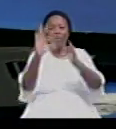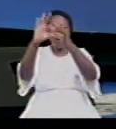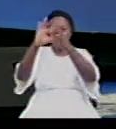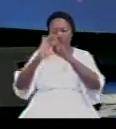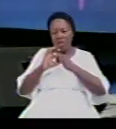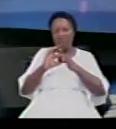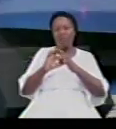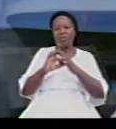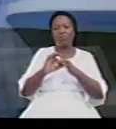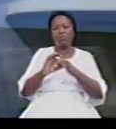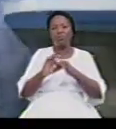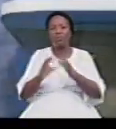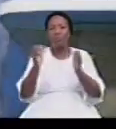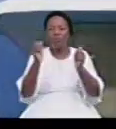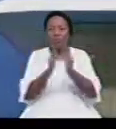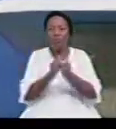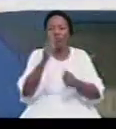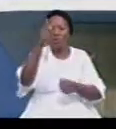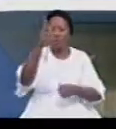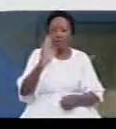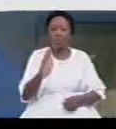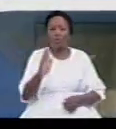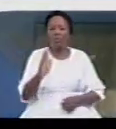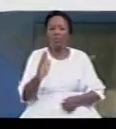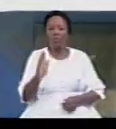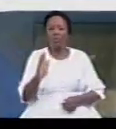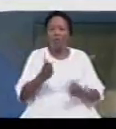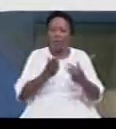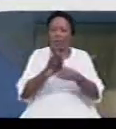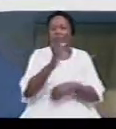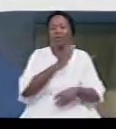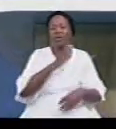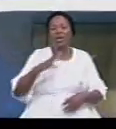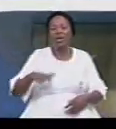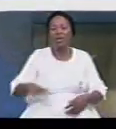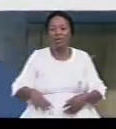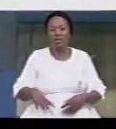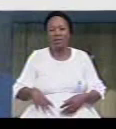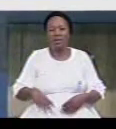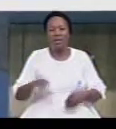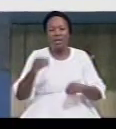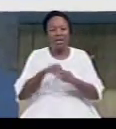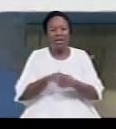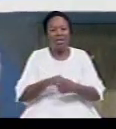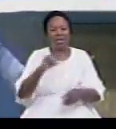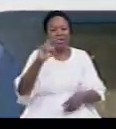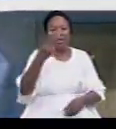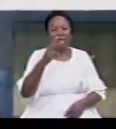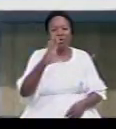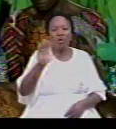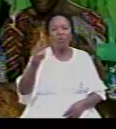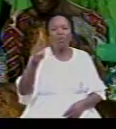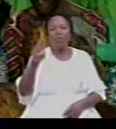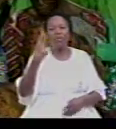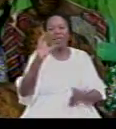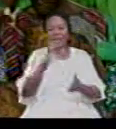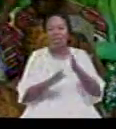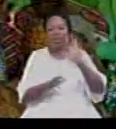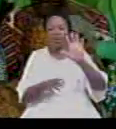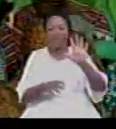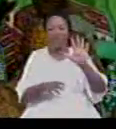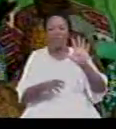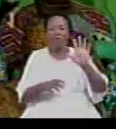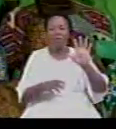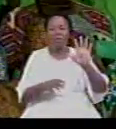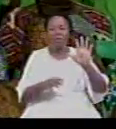reconciliation with God through Christ. In 2 Corinthians chapter 5,